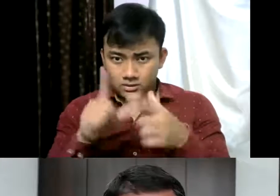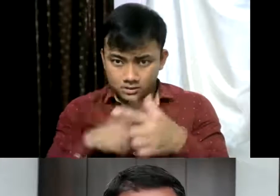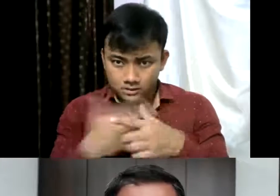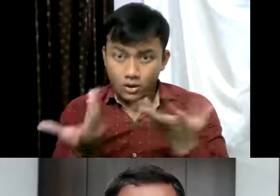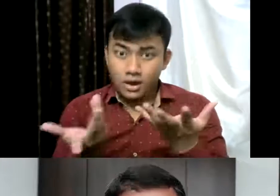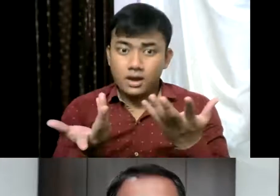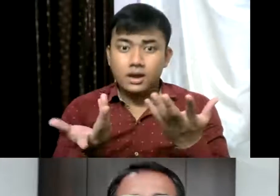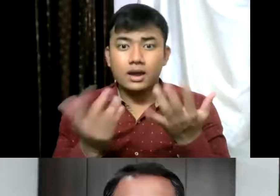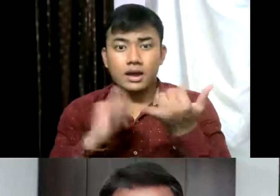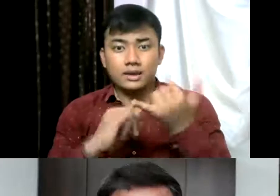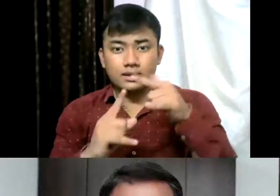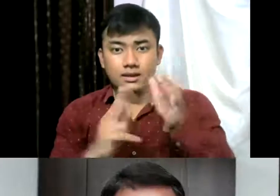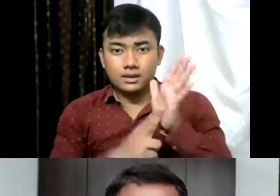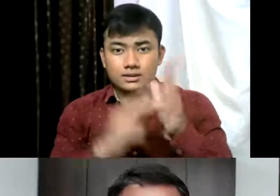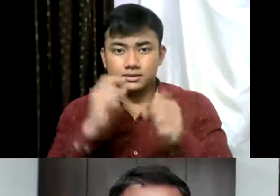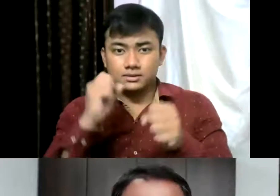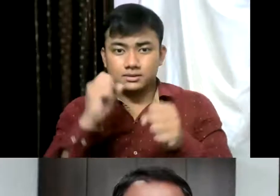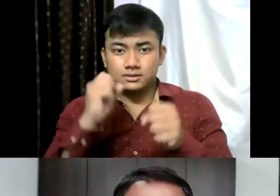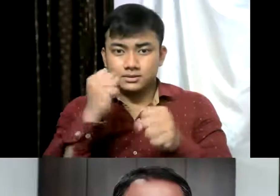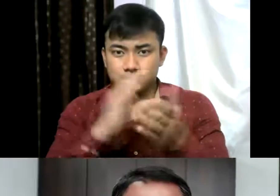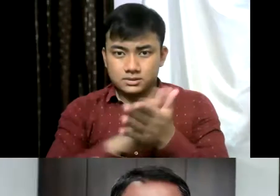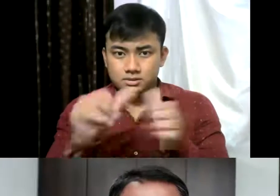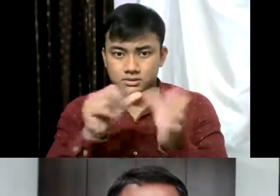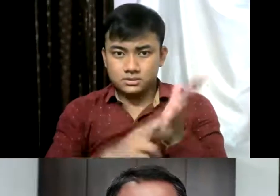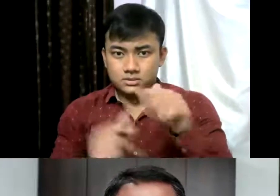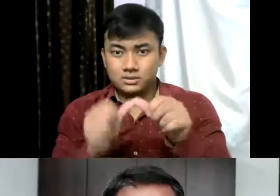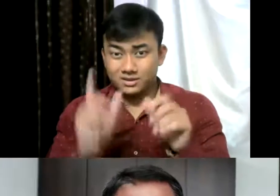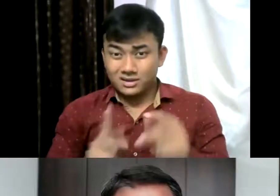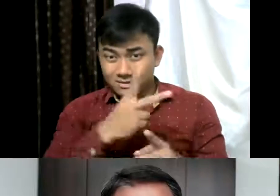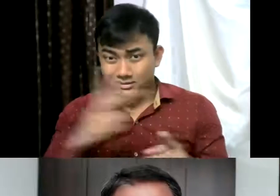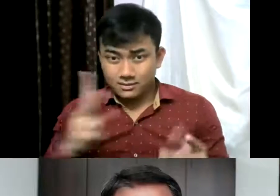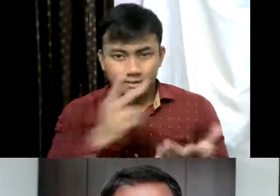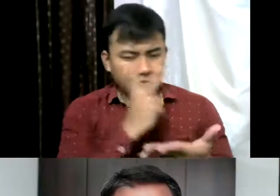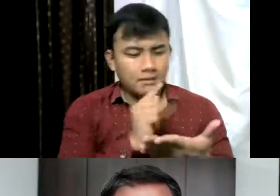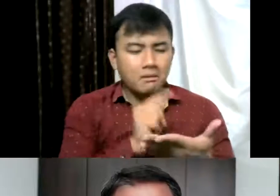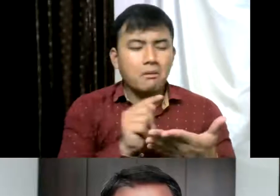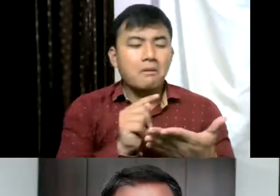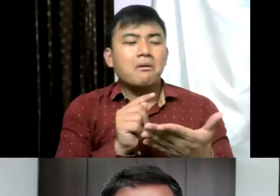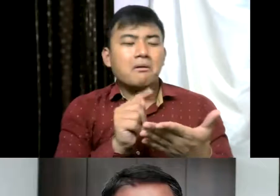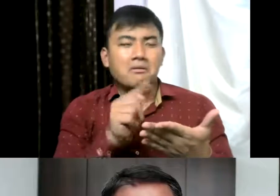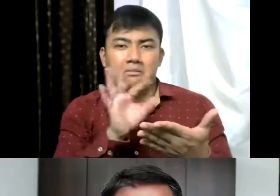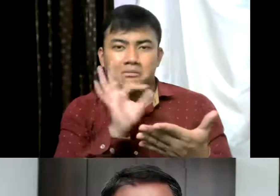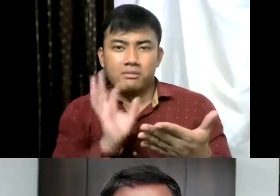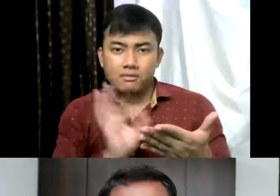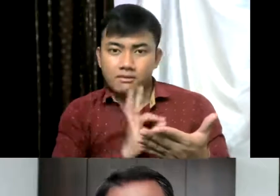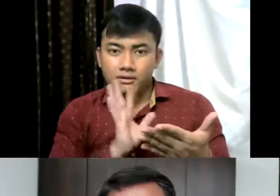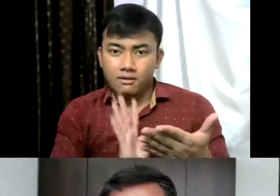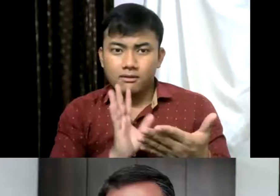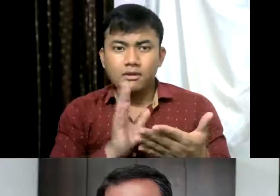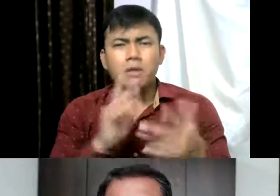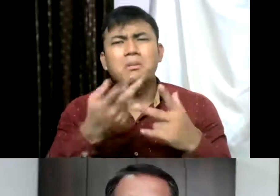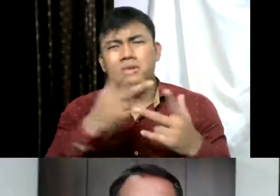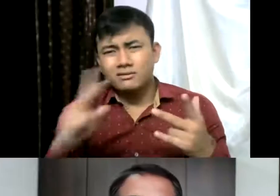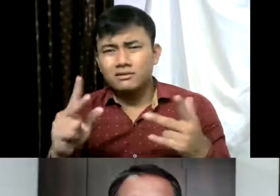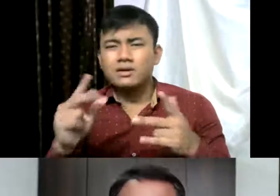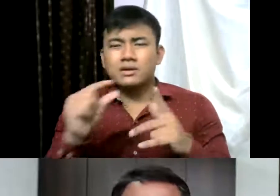Ekta Kapoor serials to see that, you know, these are people who own big bungalows and fancy cars. Even though I don't have a picture, I'm talking to other fake profiles